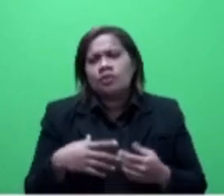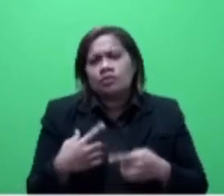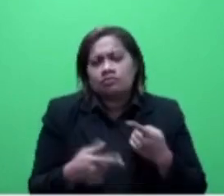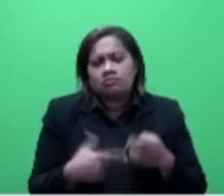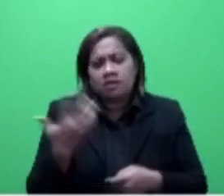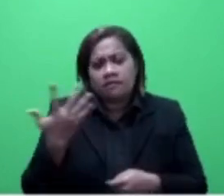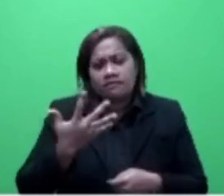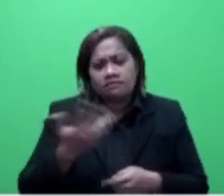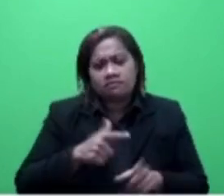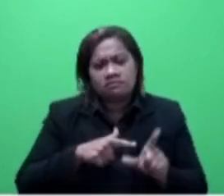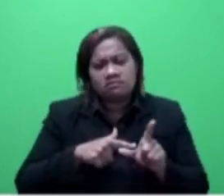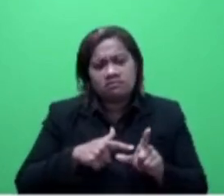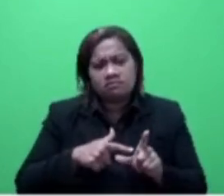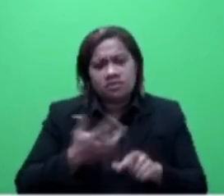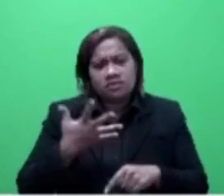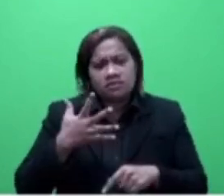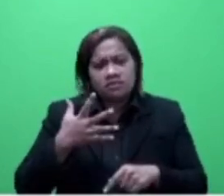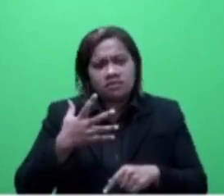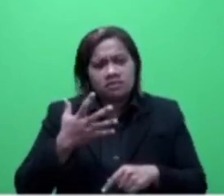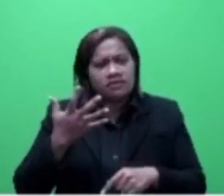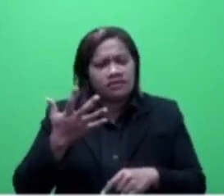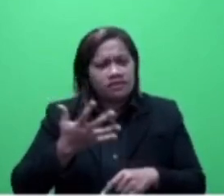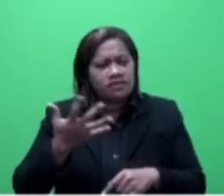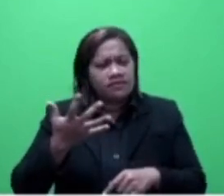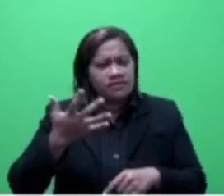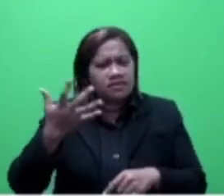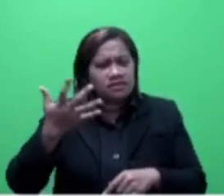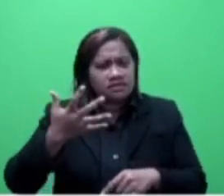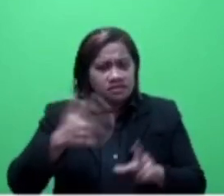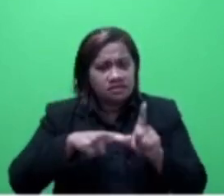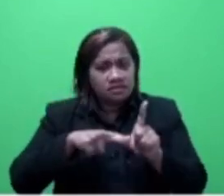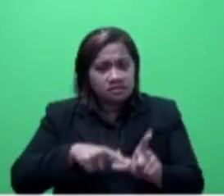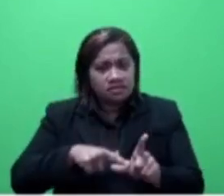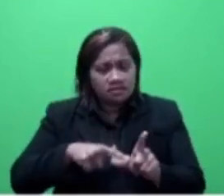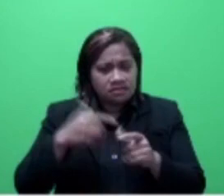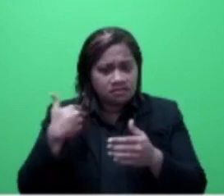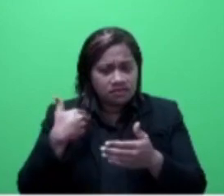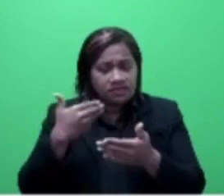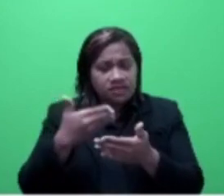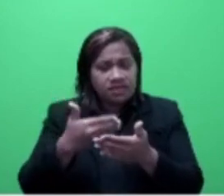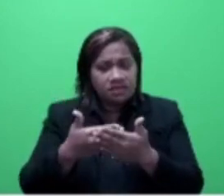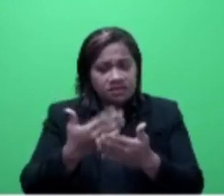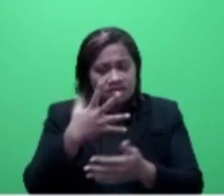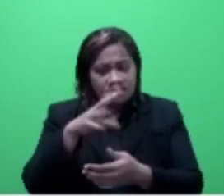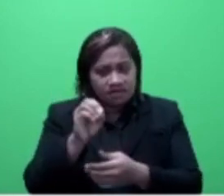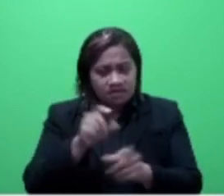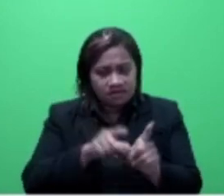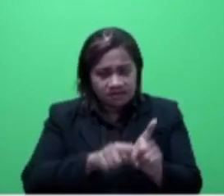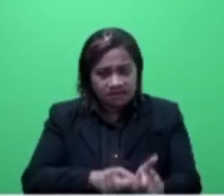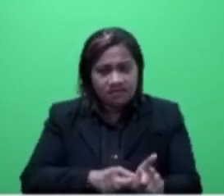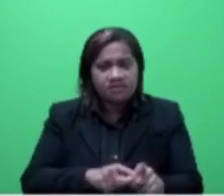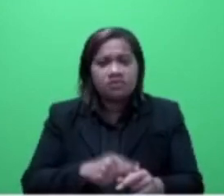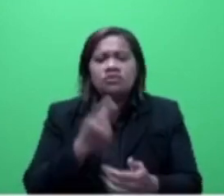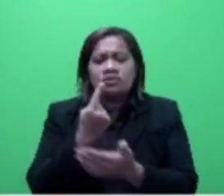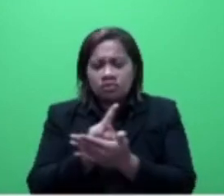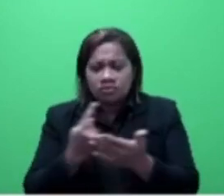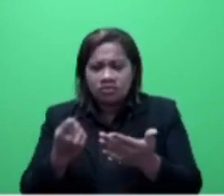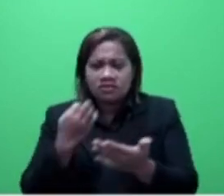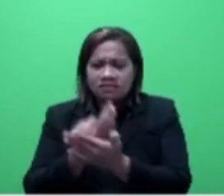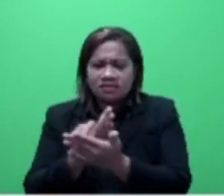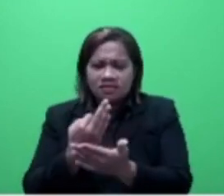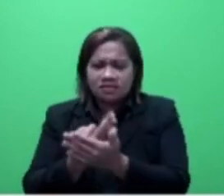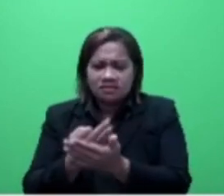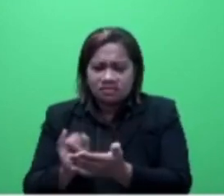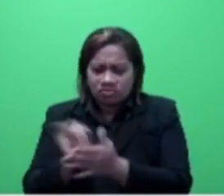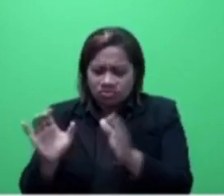years and remains as the only national development financial institution in Fiji.